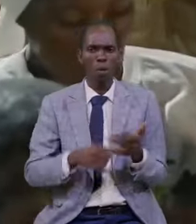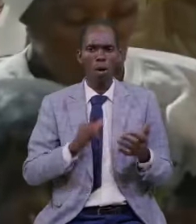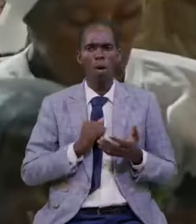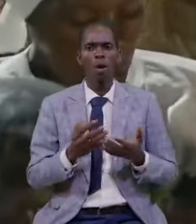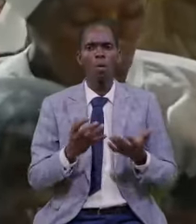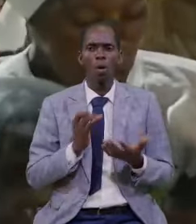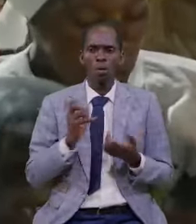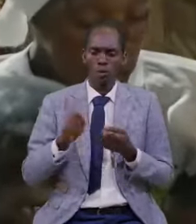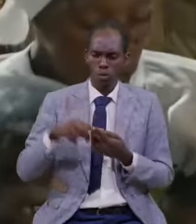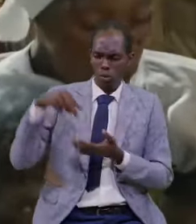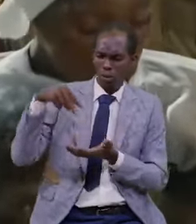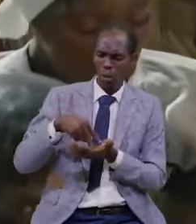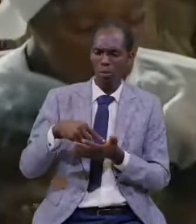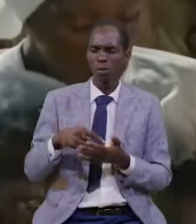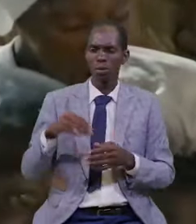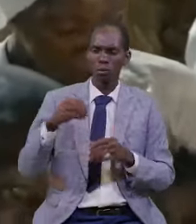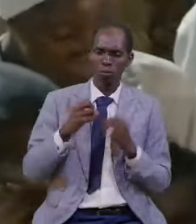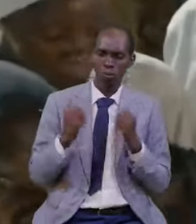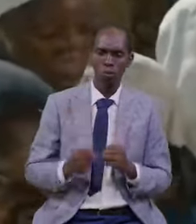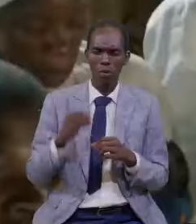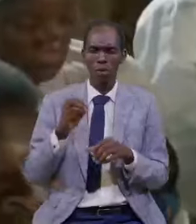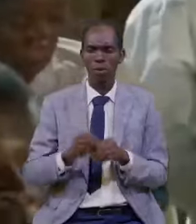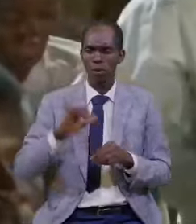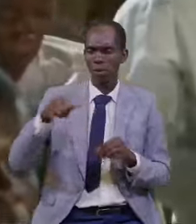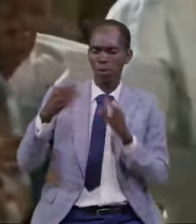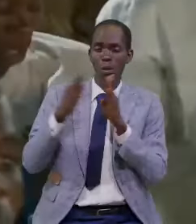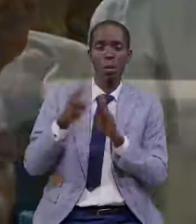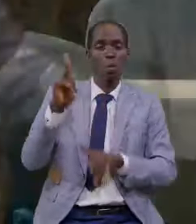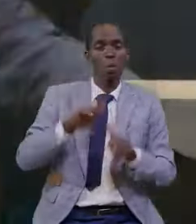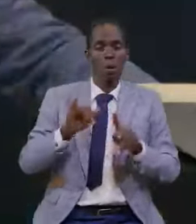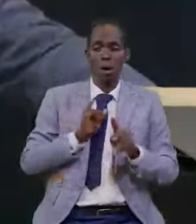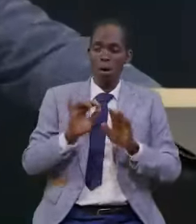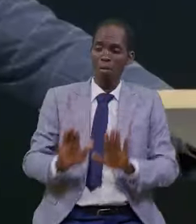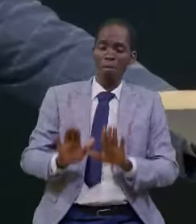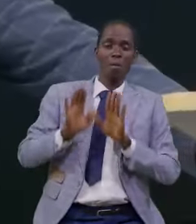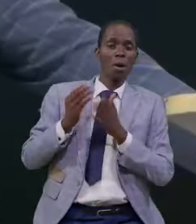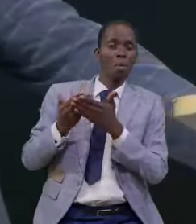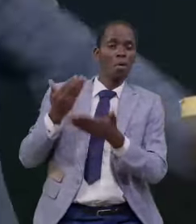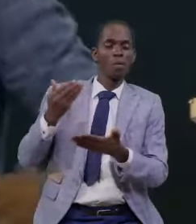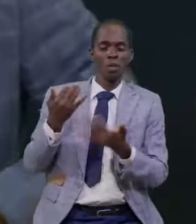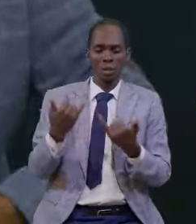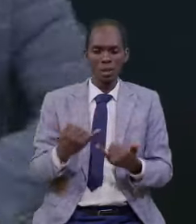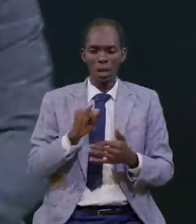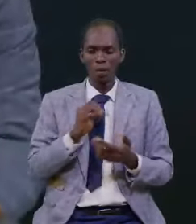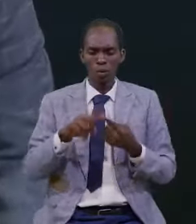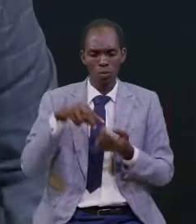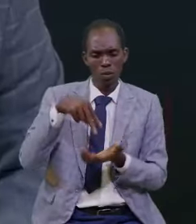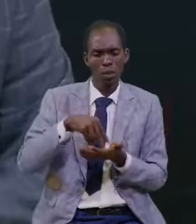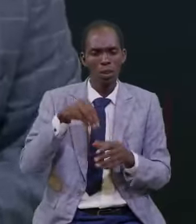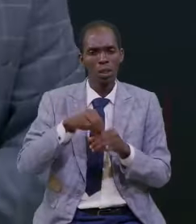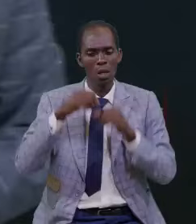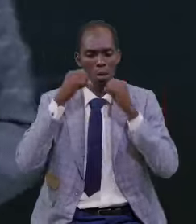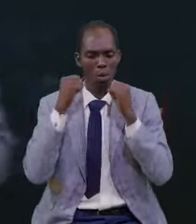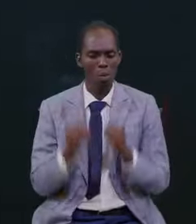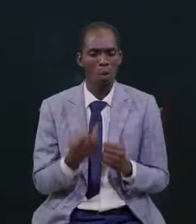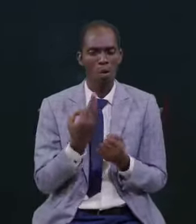Jerusalem, and those people have been afraid of. I want to stand in the power of the Holy Ghost. They were